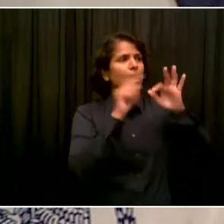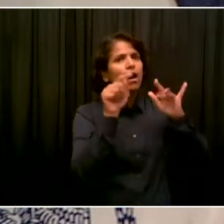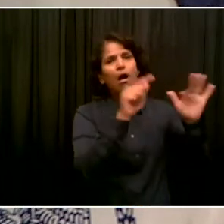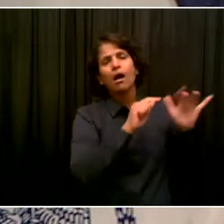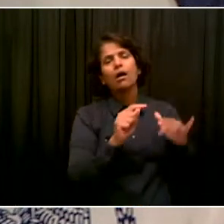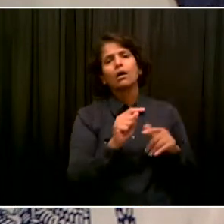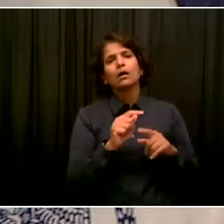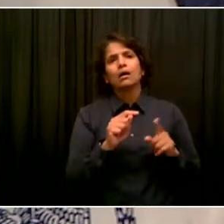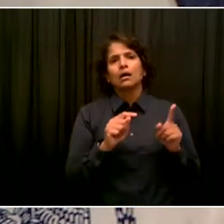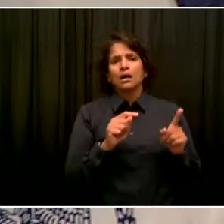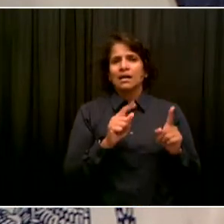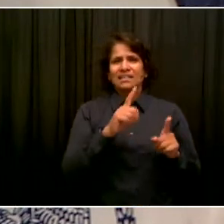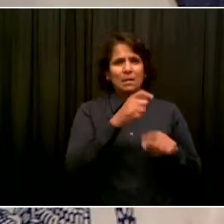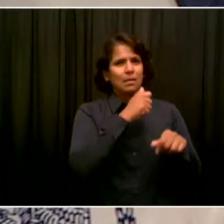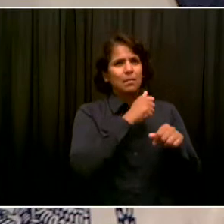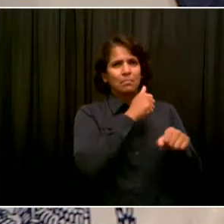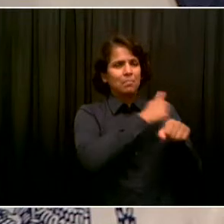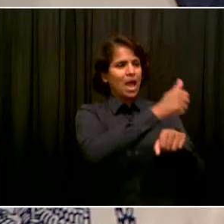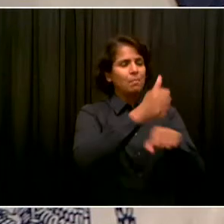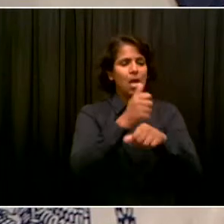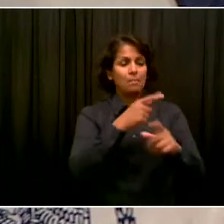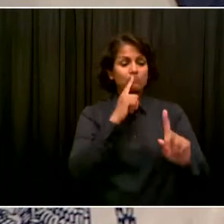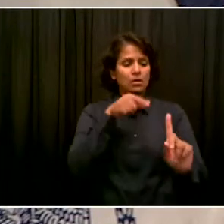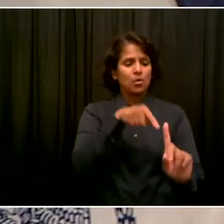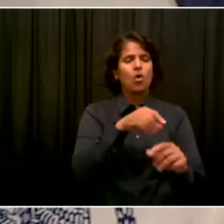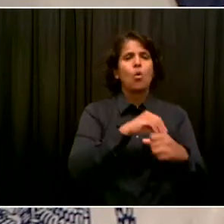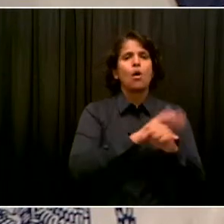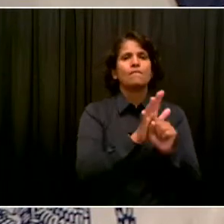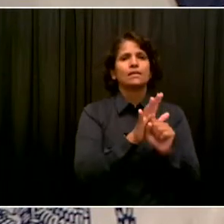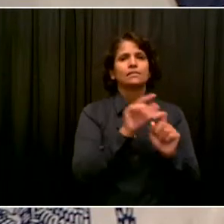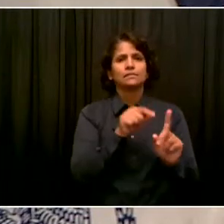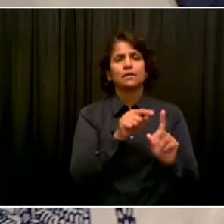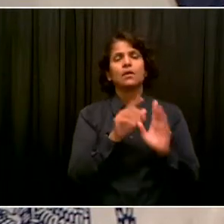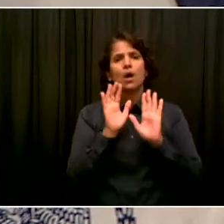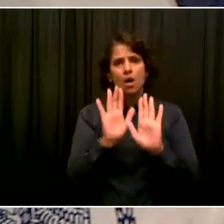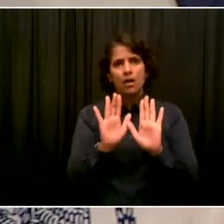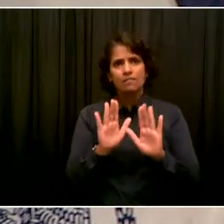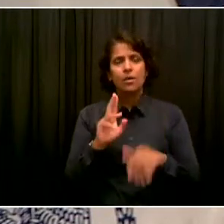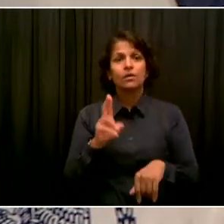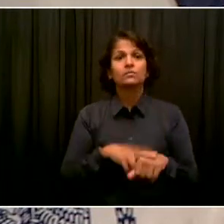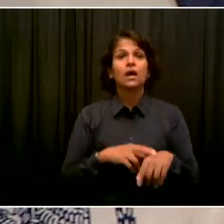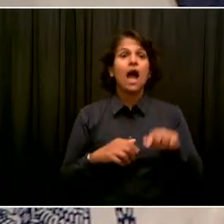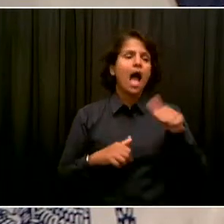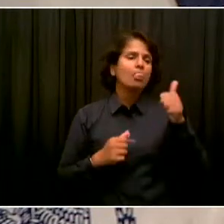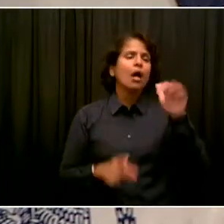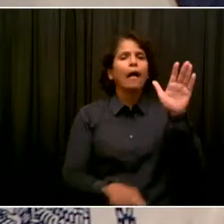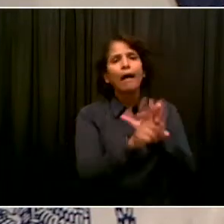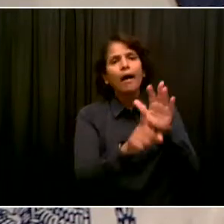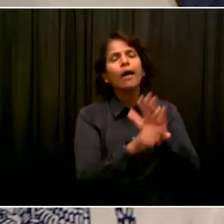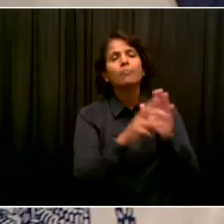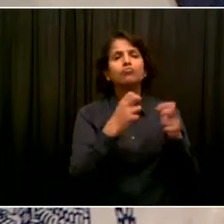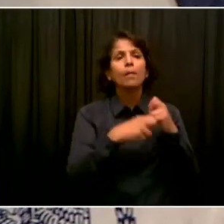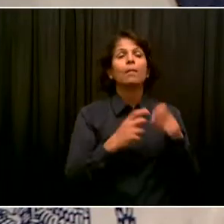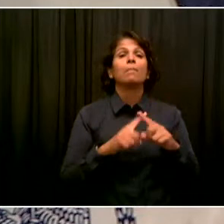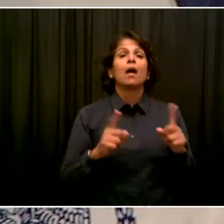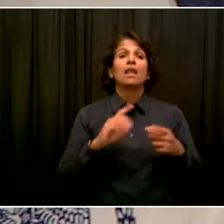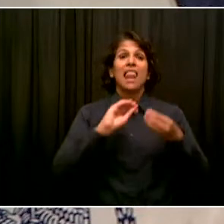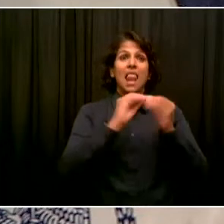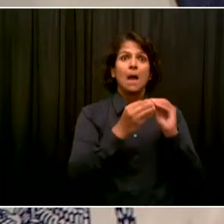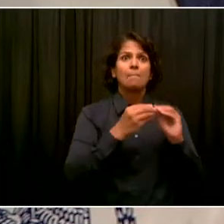in motion. There are other problems always. I'm not trying to say COVID is the only problem. I'm saying the numbers you'll see in the report that are not satisfying at